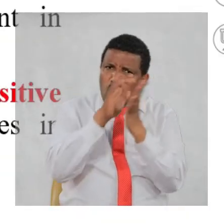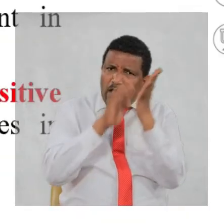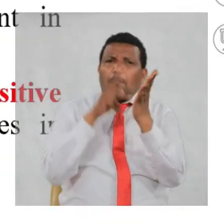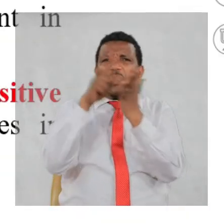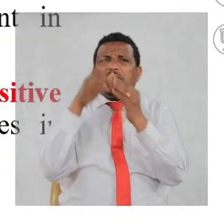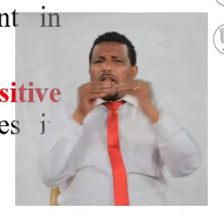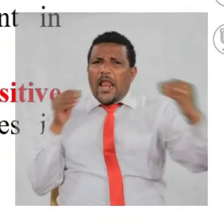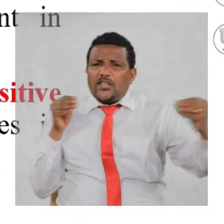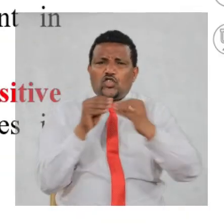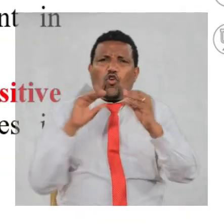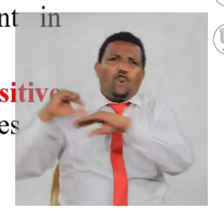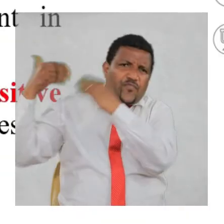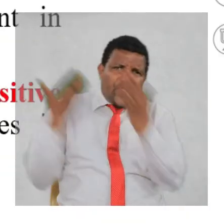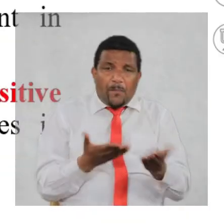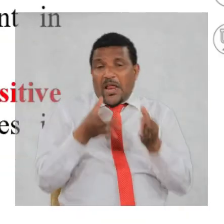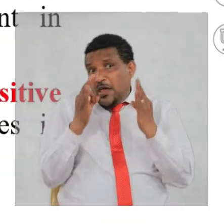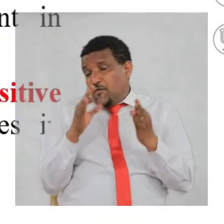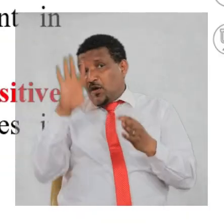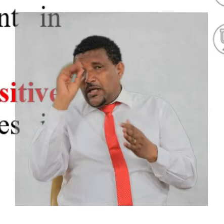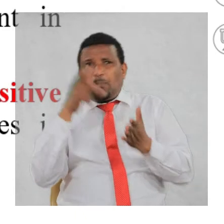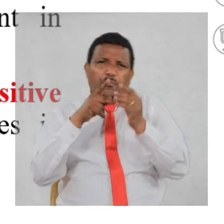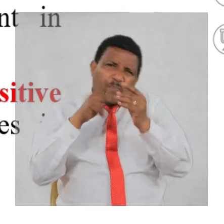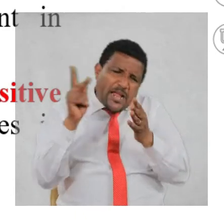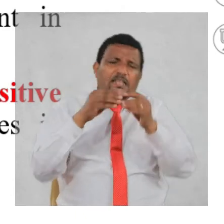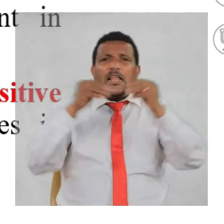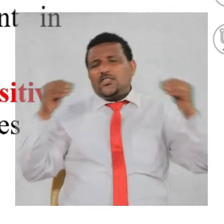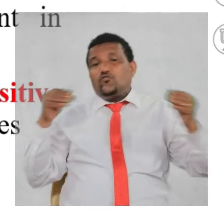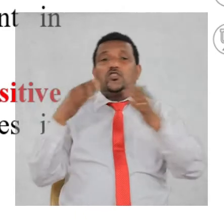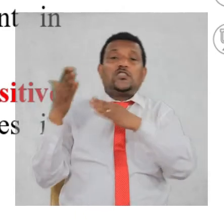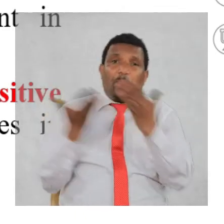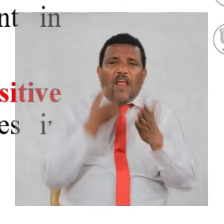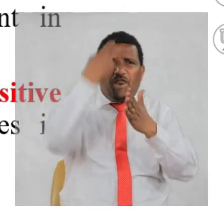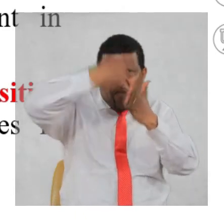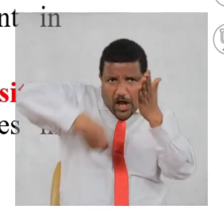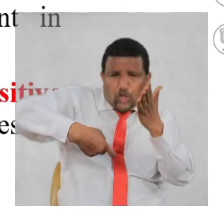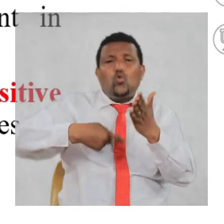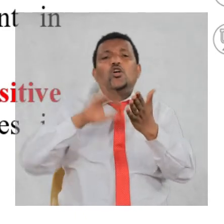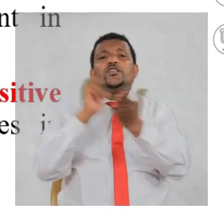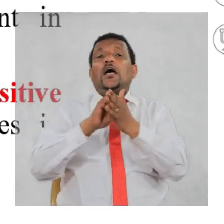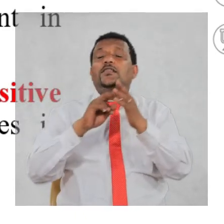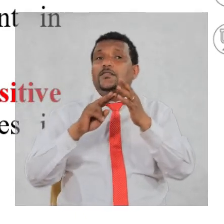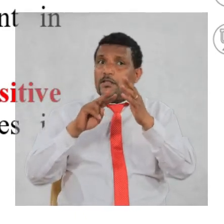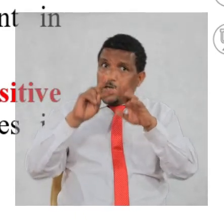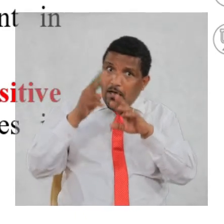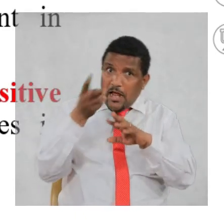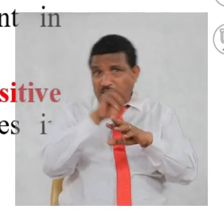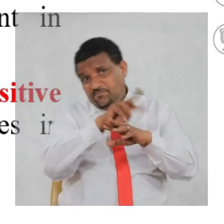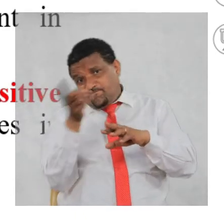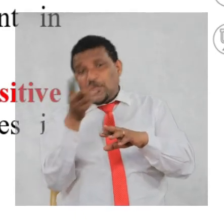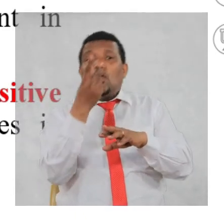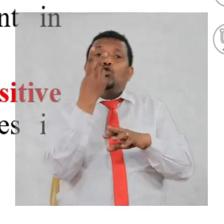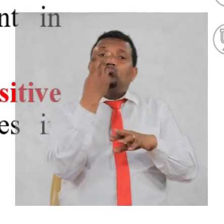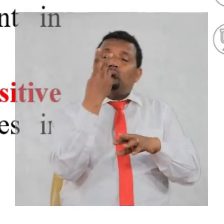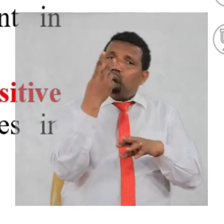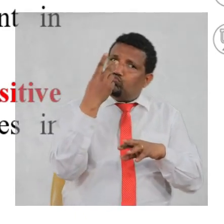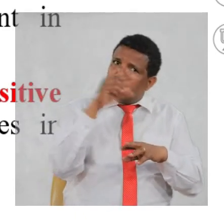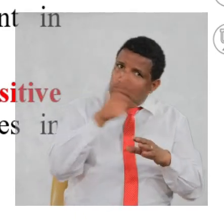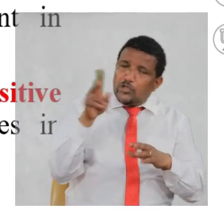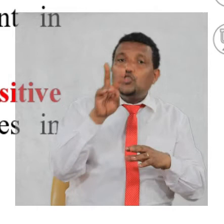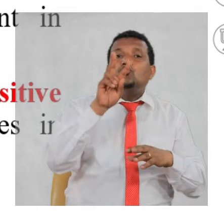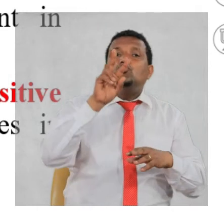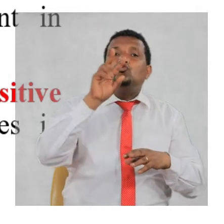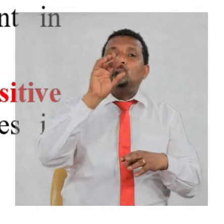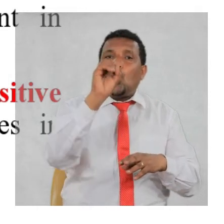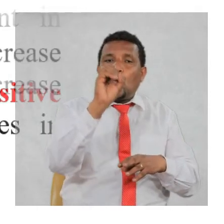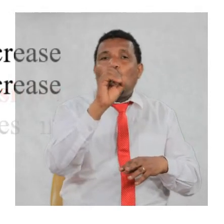price elasticity of supply, if you get price elasticity of supply value that relies between 0 and 1, then the supplier is